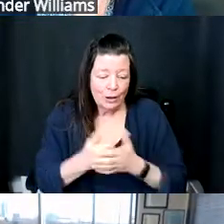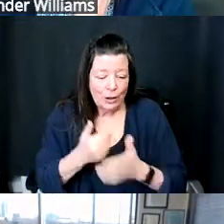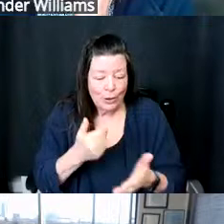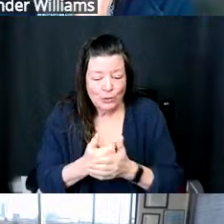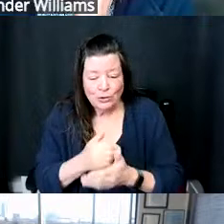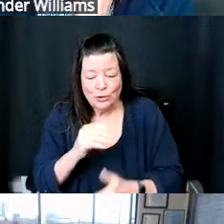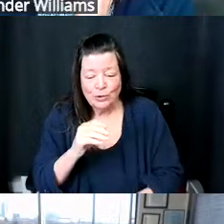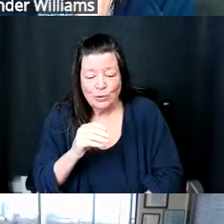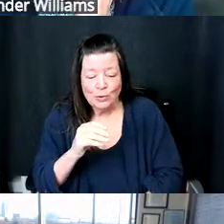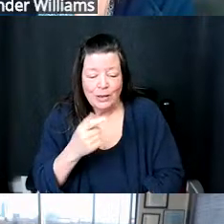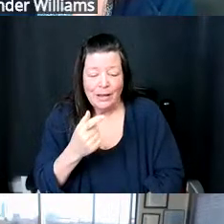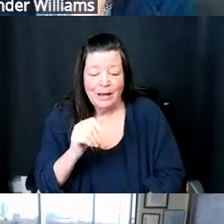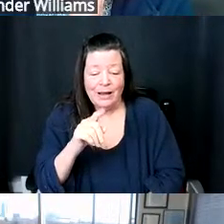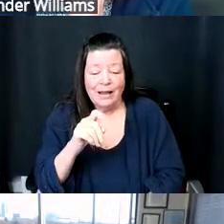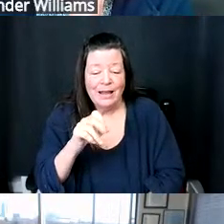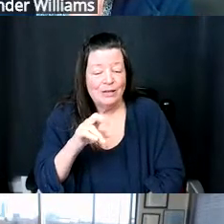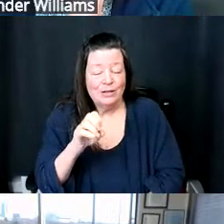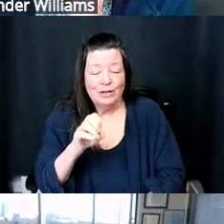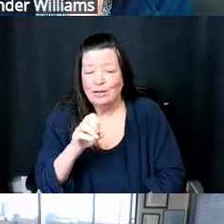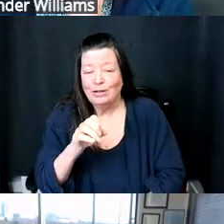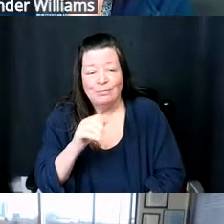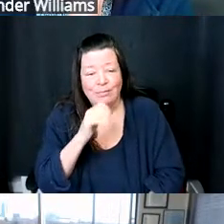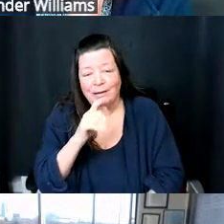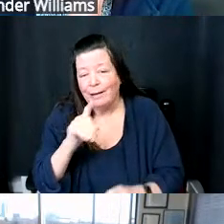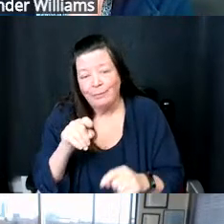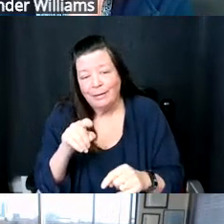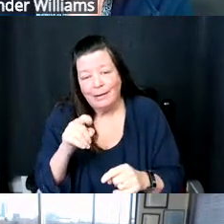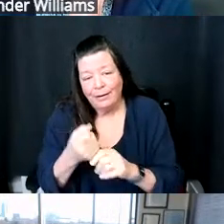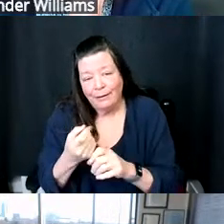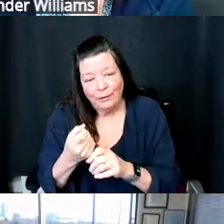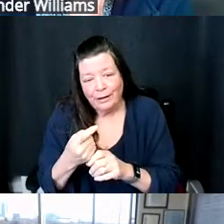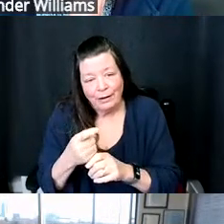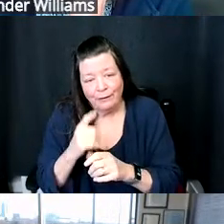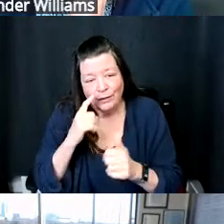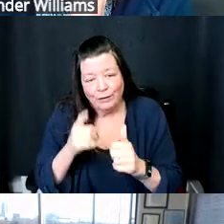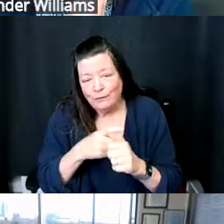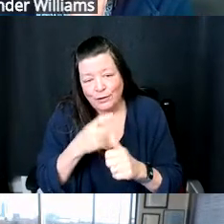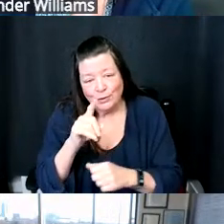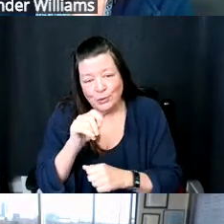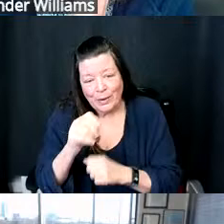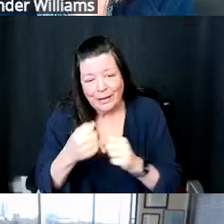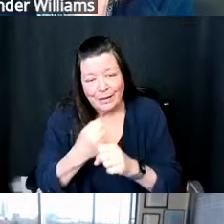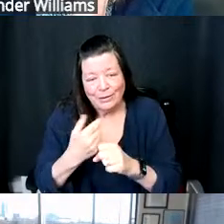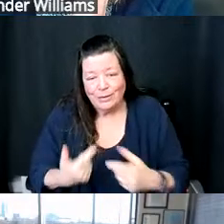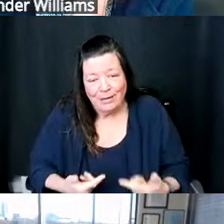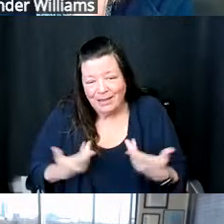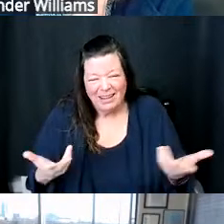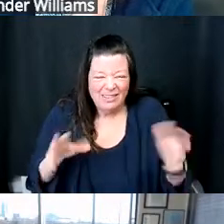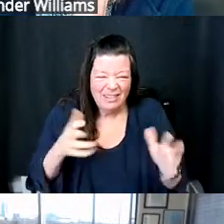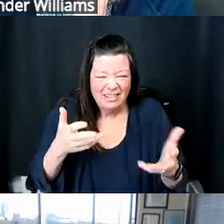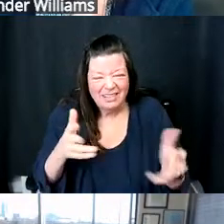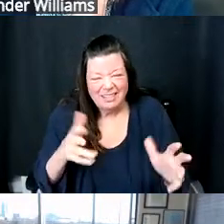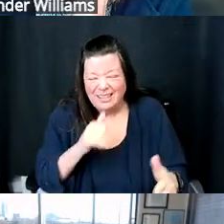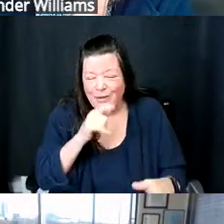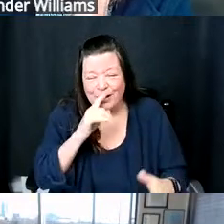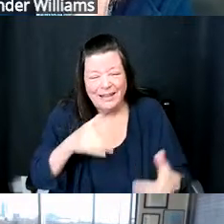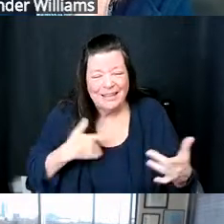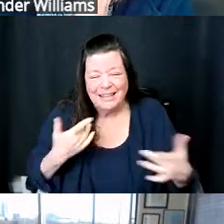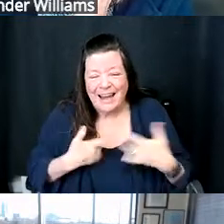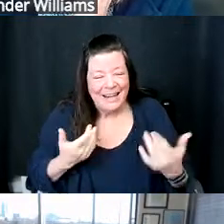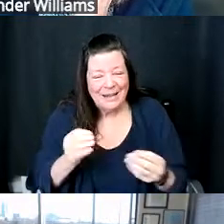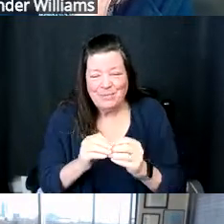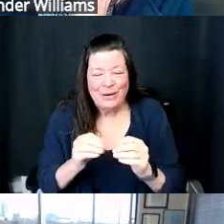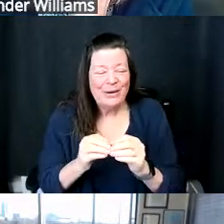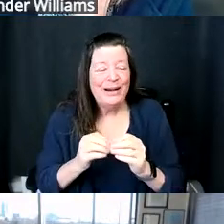interesting, but having been there like every year for the first 20 years of my life, loses its luster a little bit. But